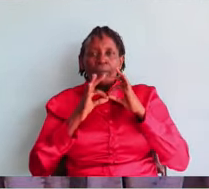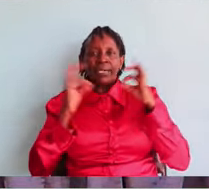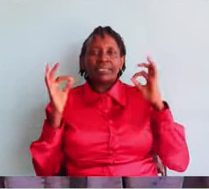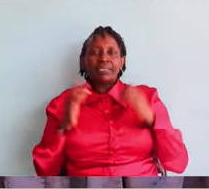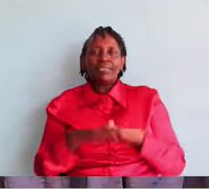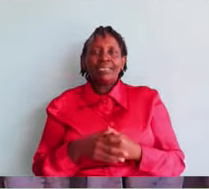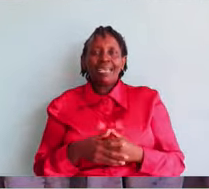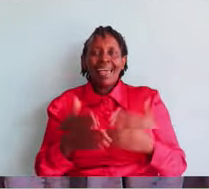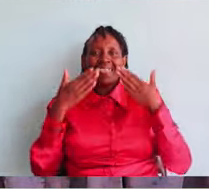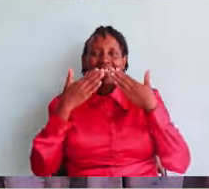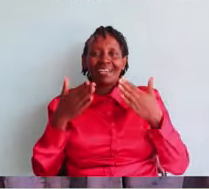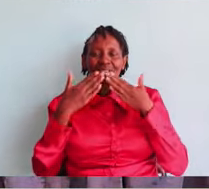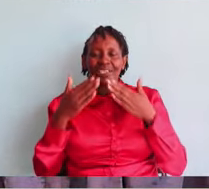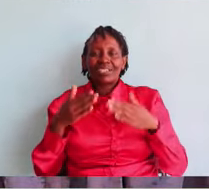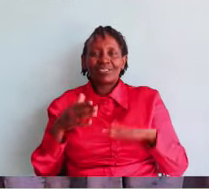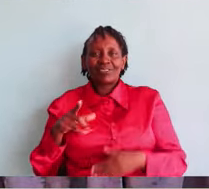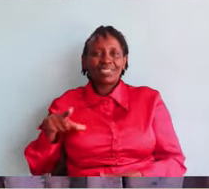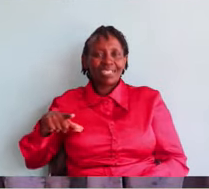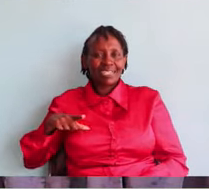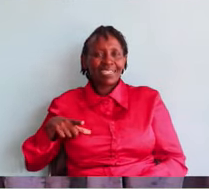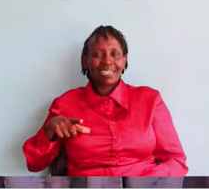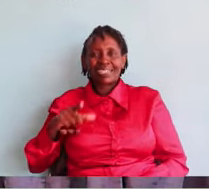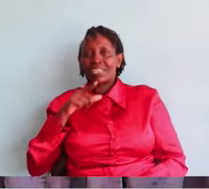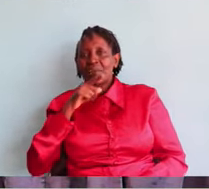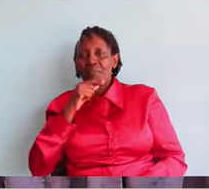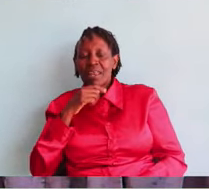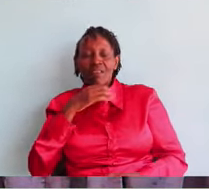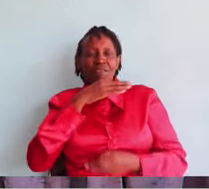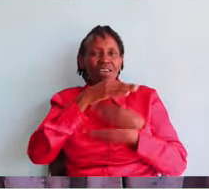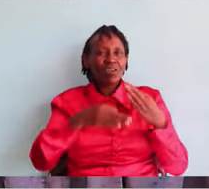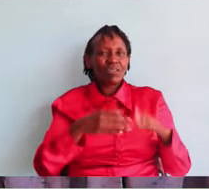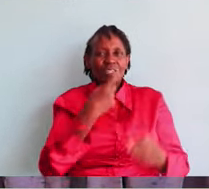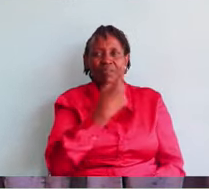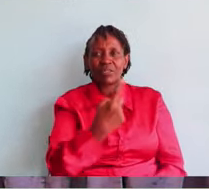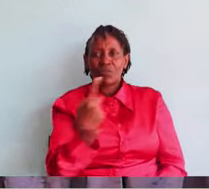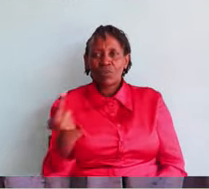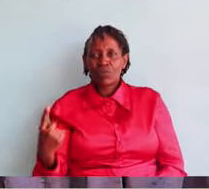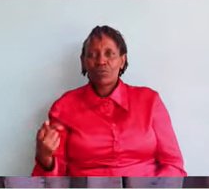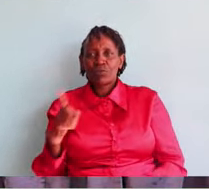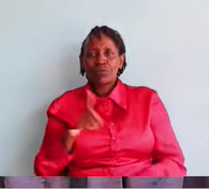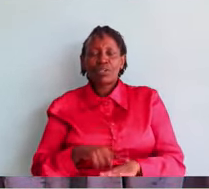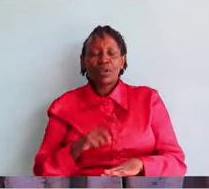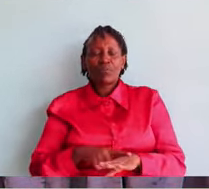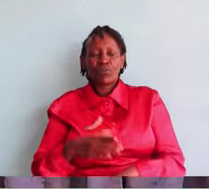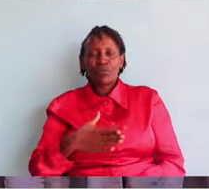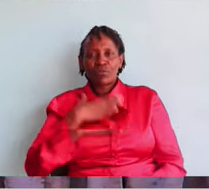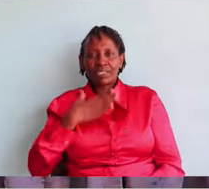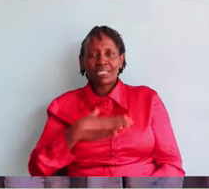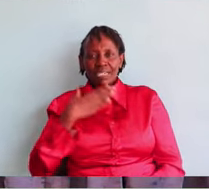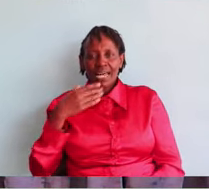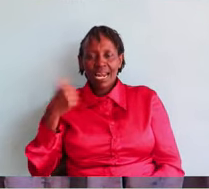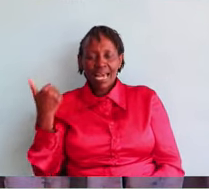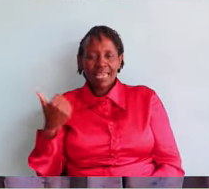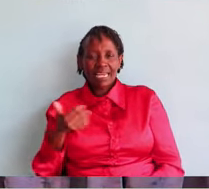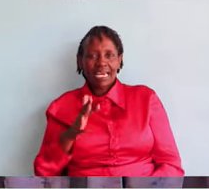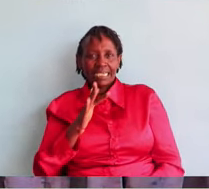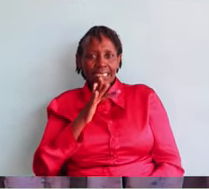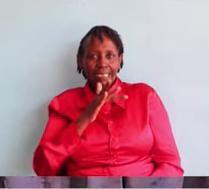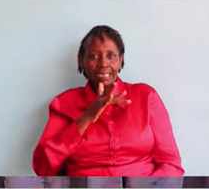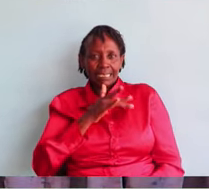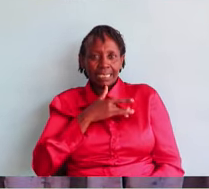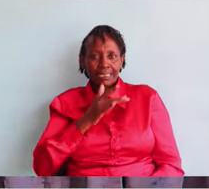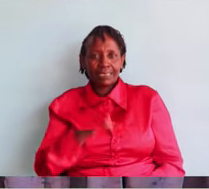the ladies' fellowships, the men, and each one of you when you have reached out to touch somebody when